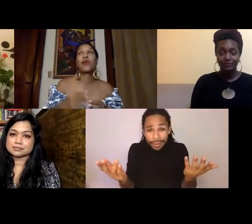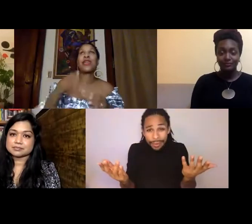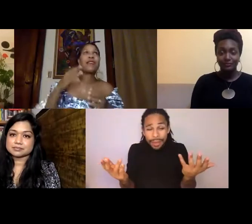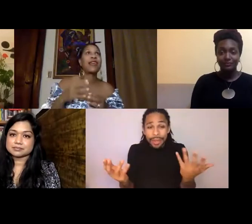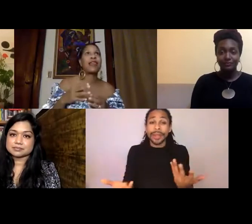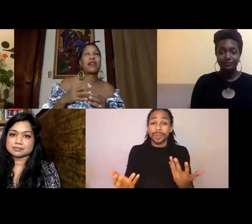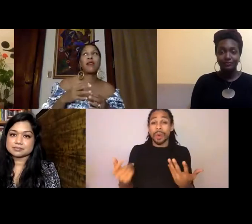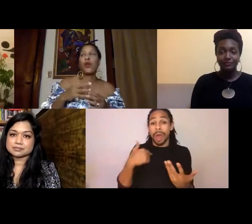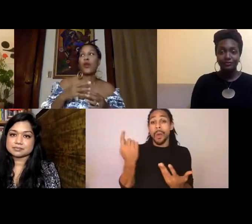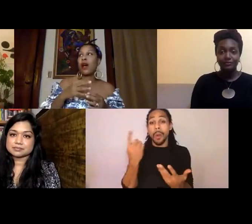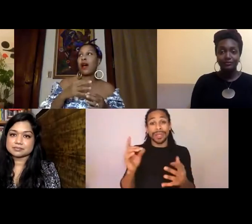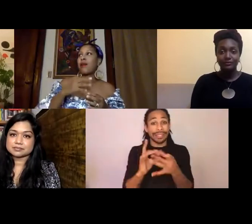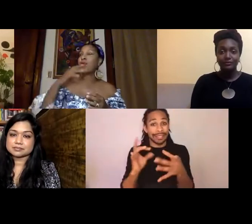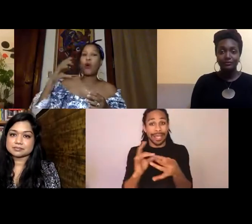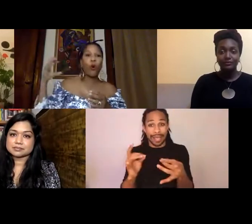you know, even in